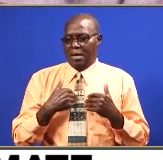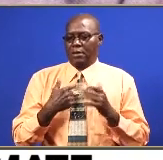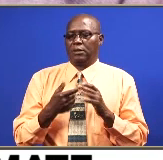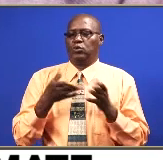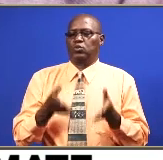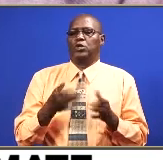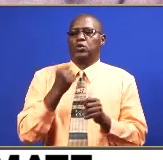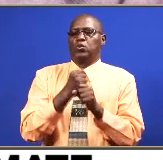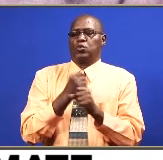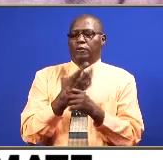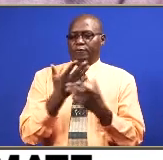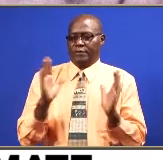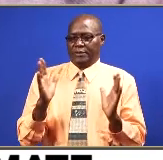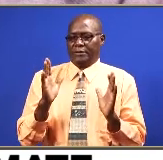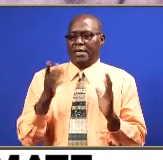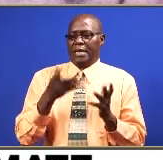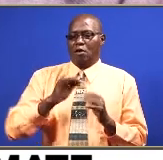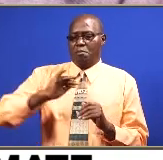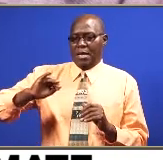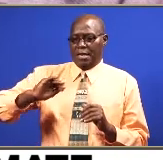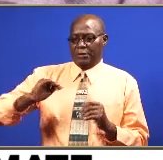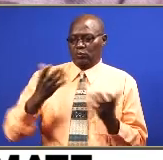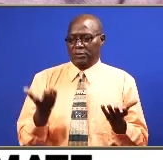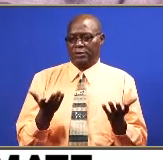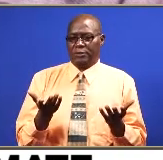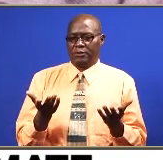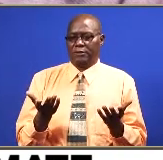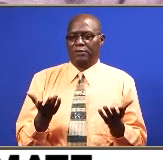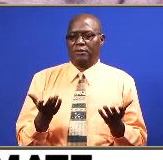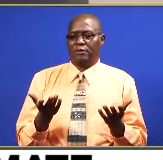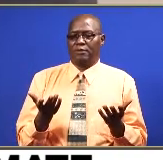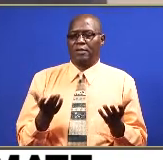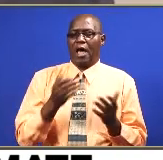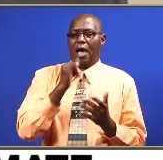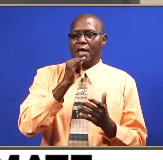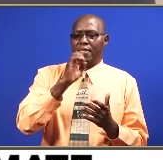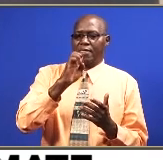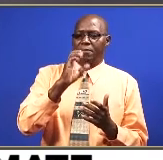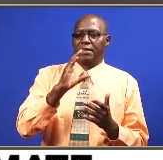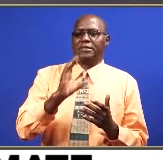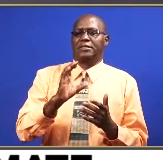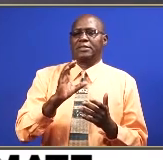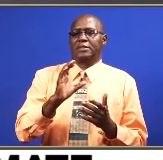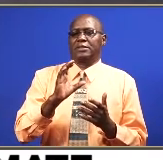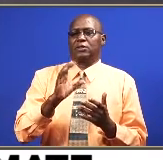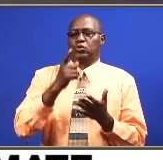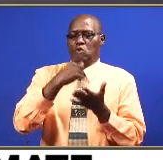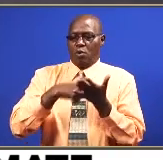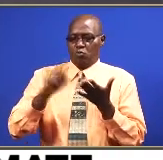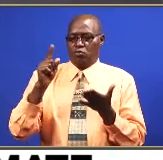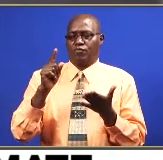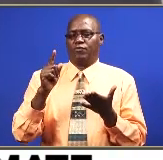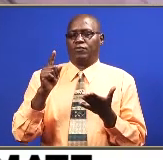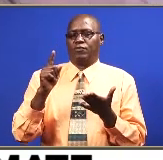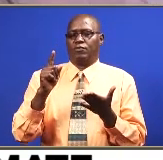kile ambacho kimesalia ni IEBC kuturatibisha kati ya wale ambao tayari wamepita.